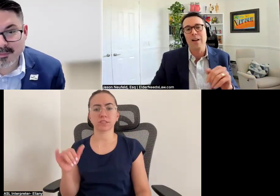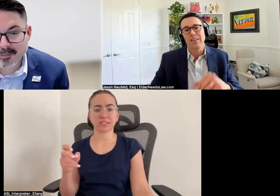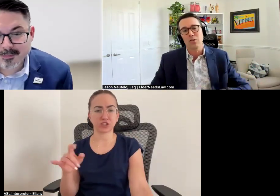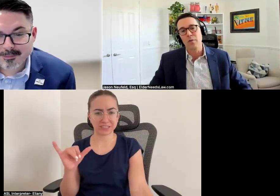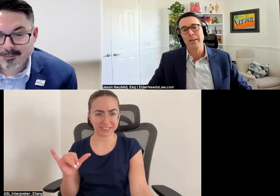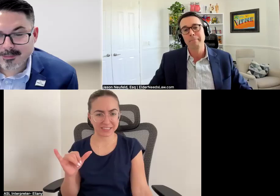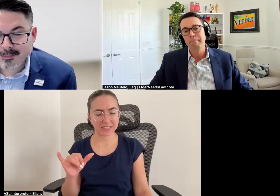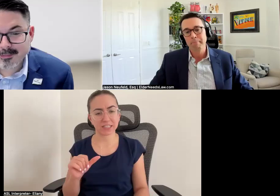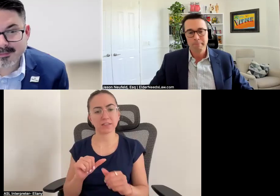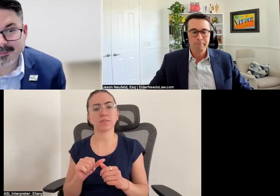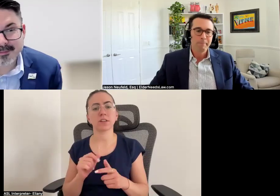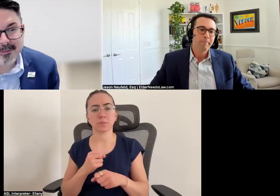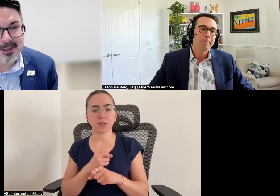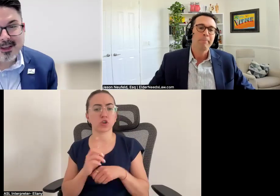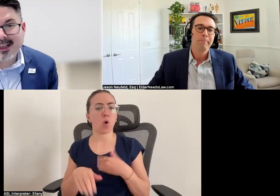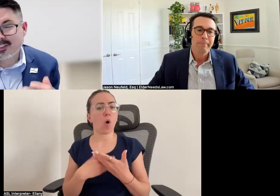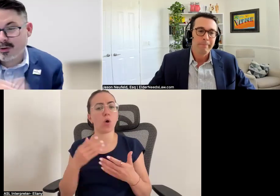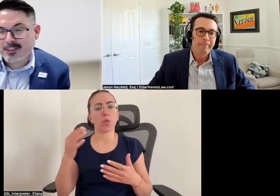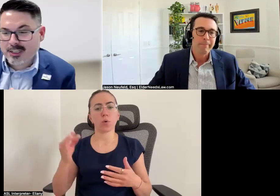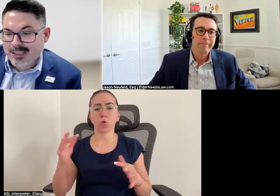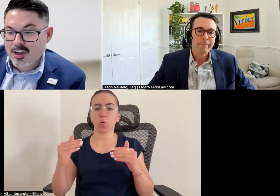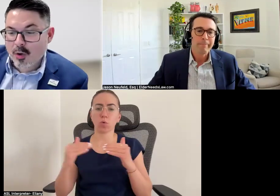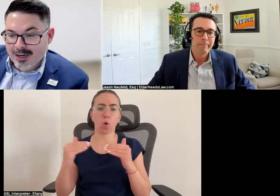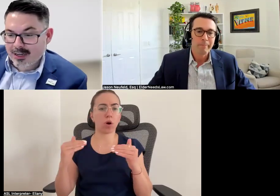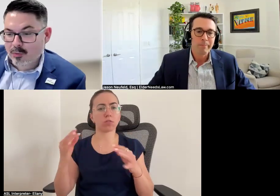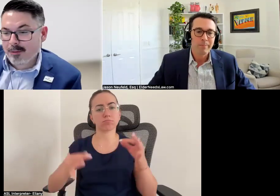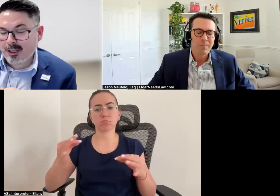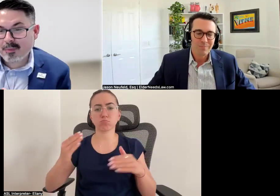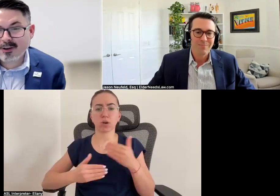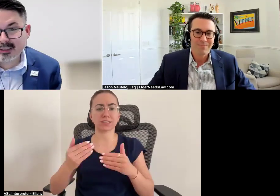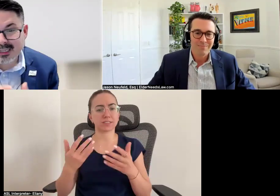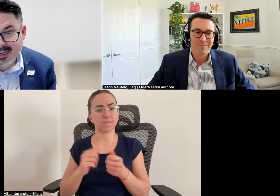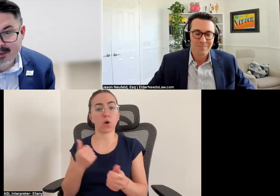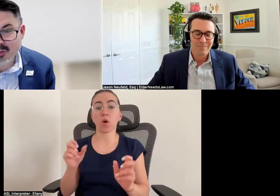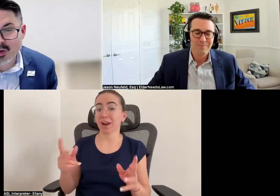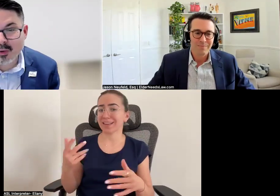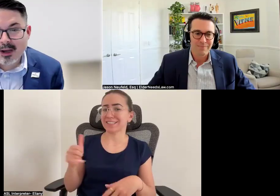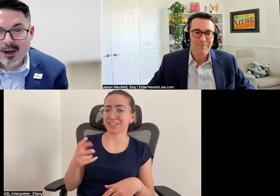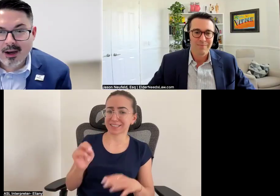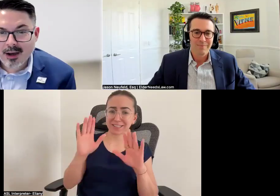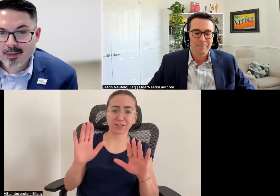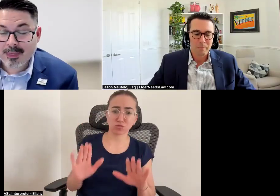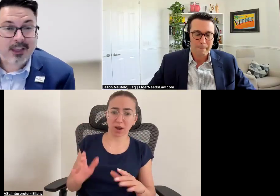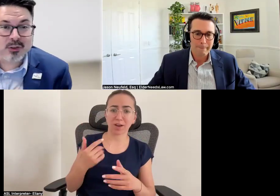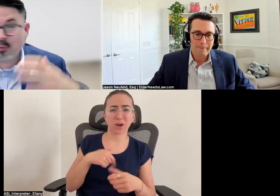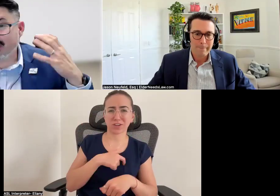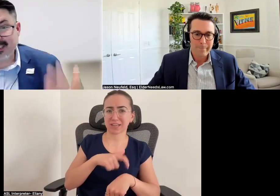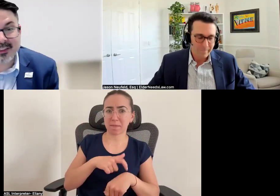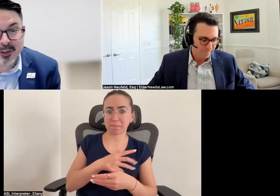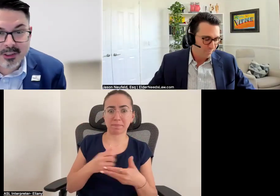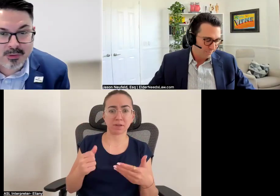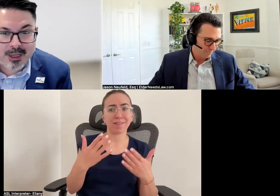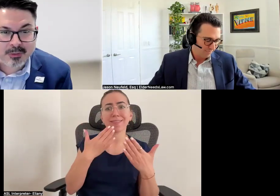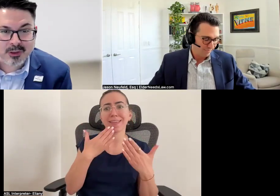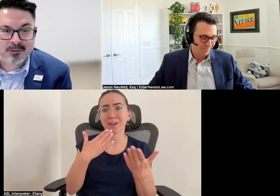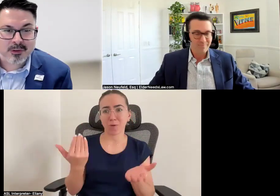court process is avoided. That's great, Jason. I know we're kind of wrapping up here on time. And so thank you once again so